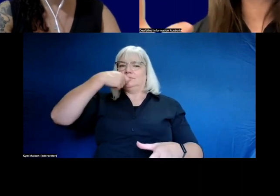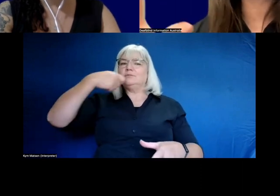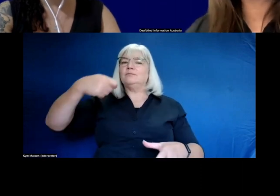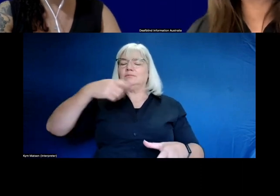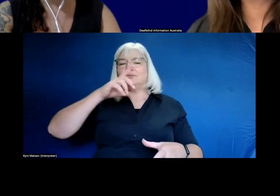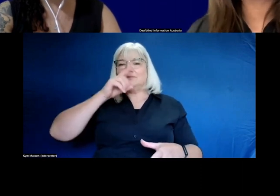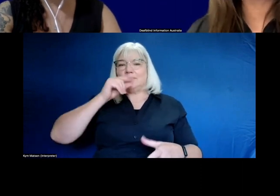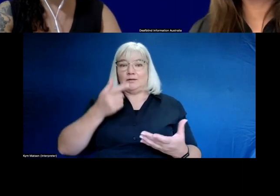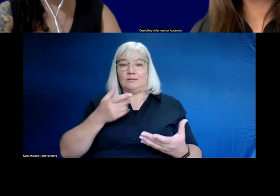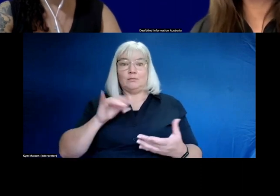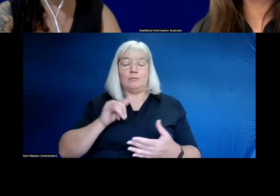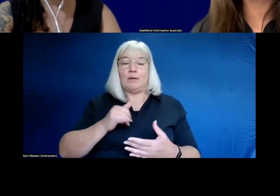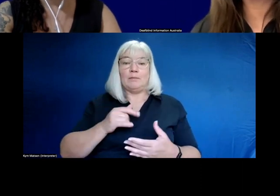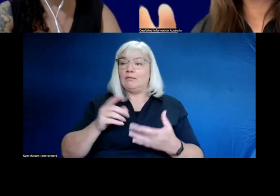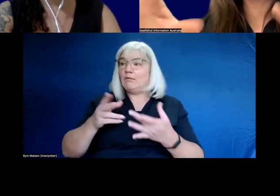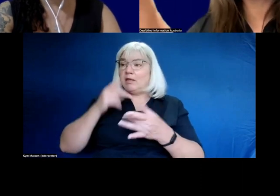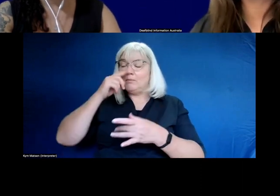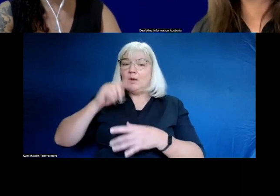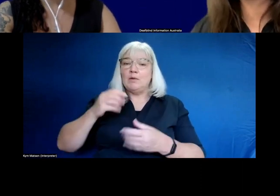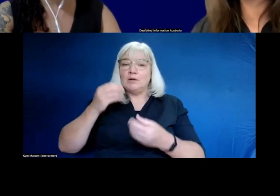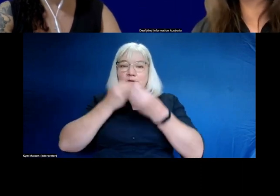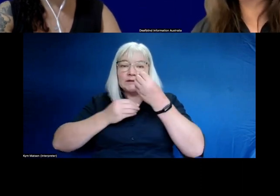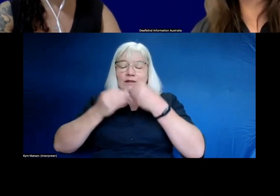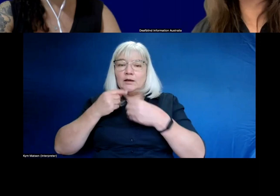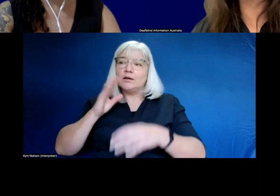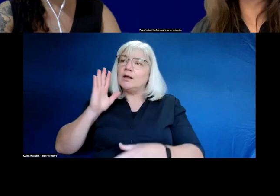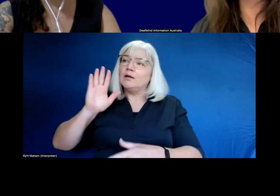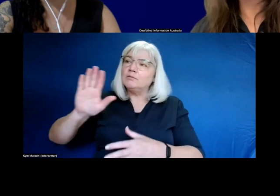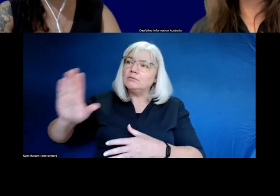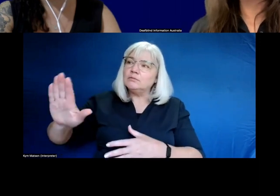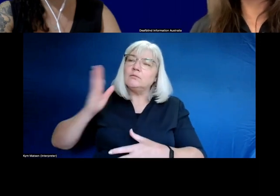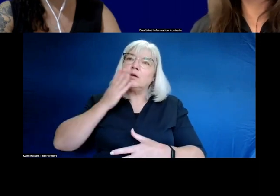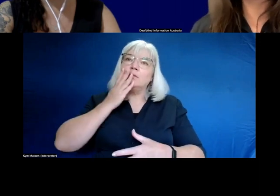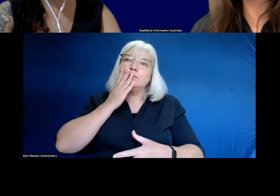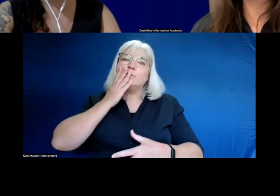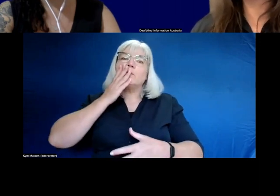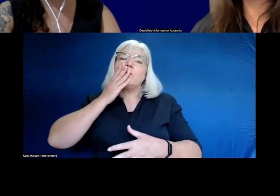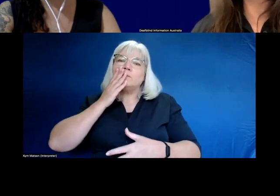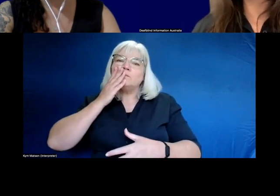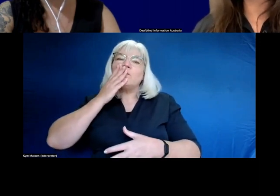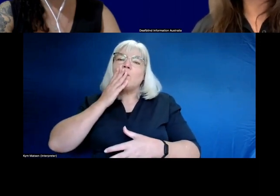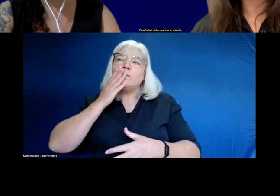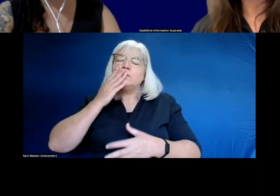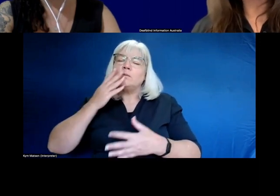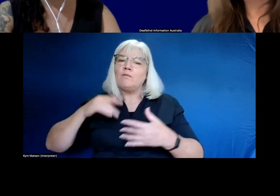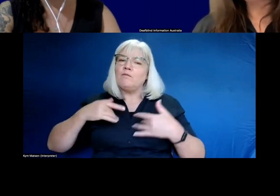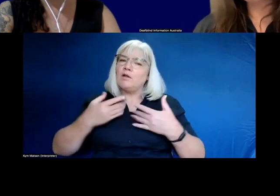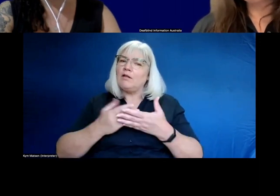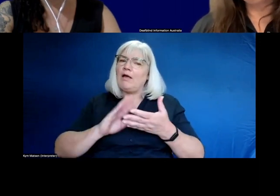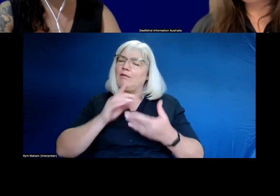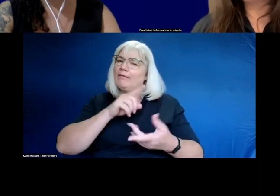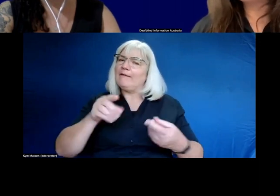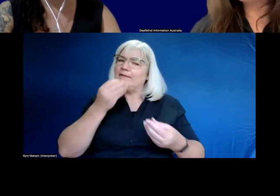even touching others while they're eating, and understanding that process and how other people eat.